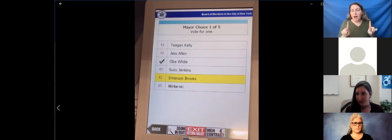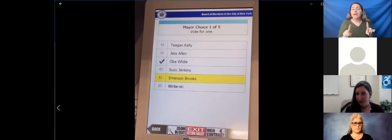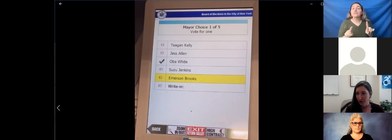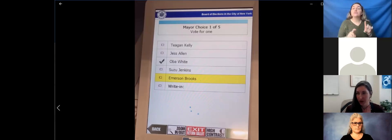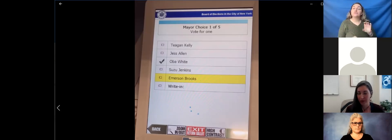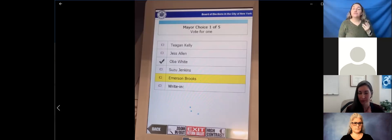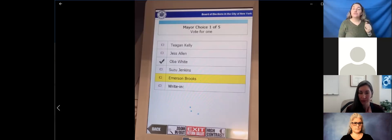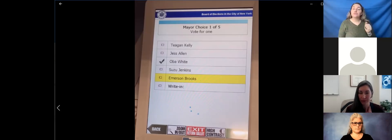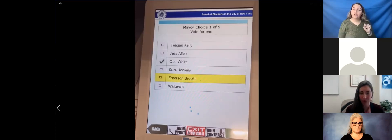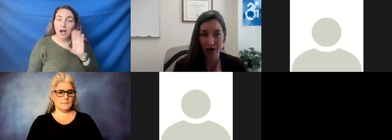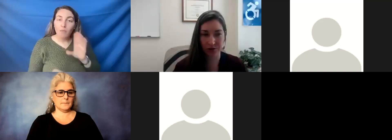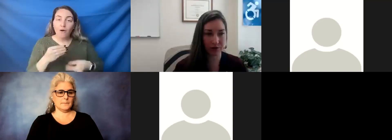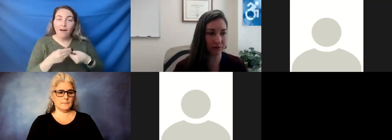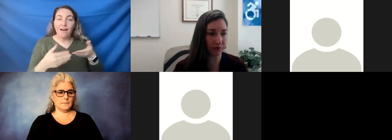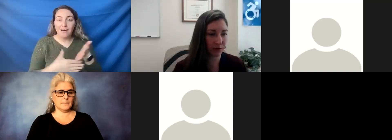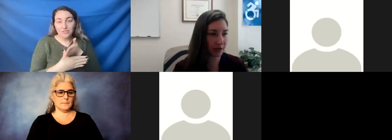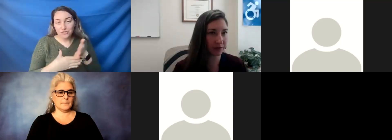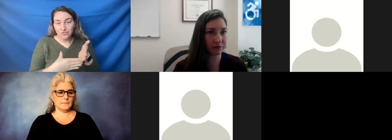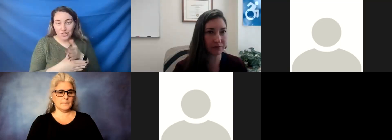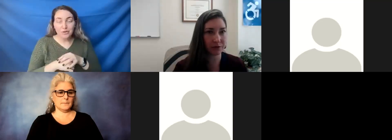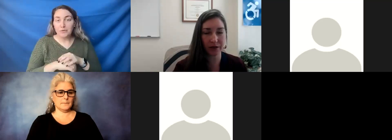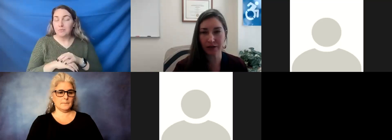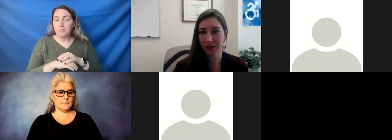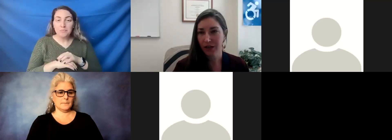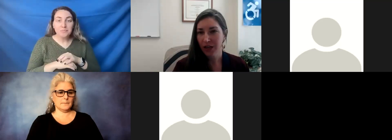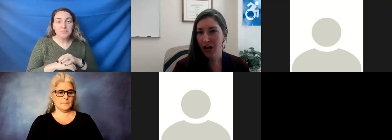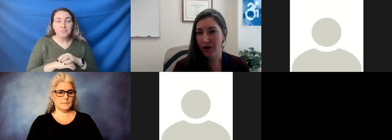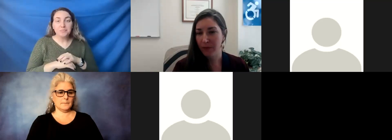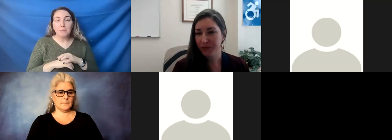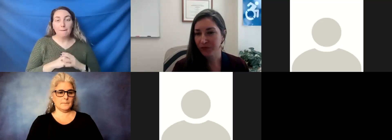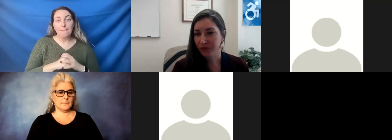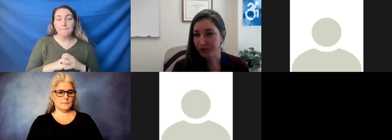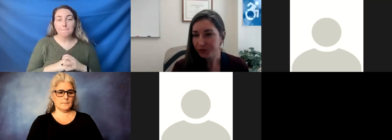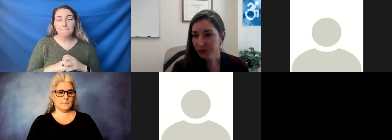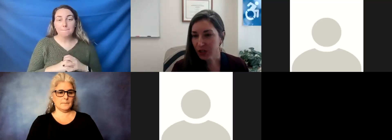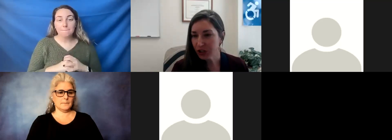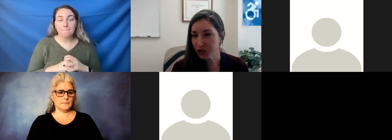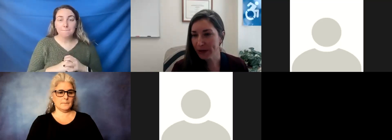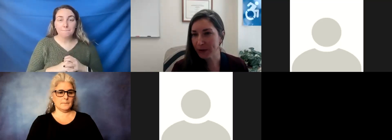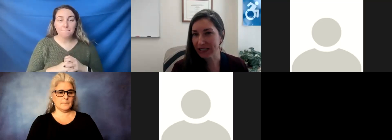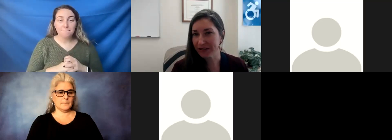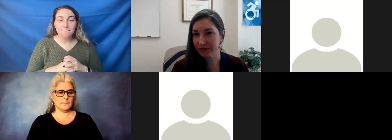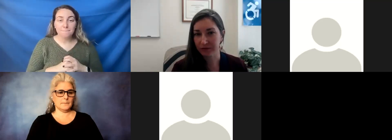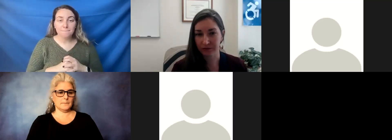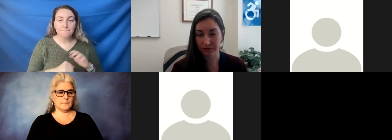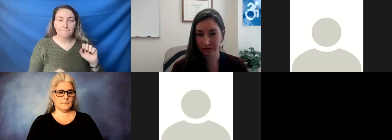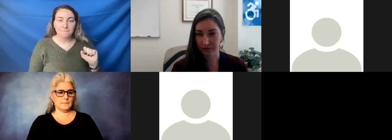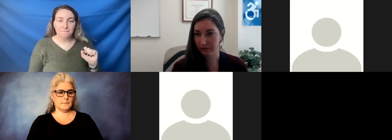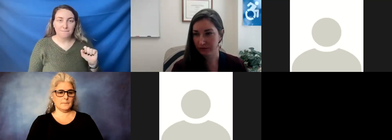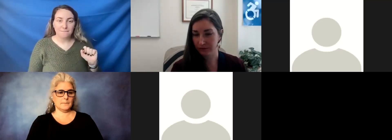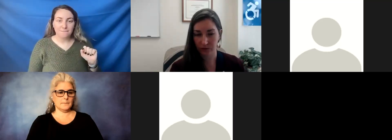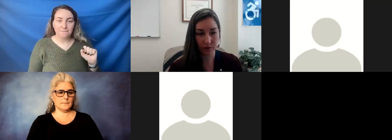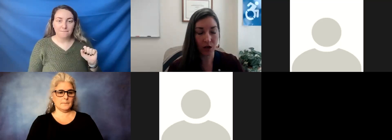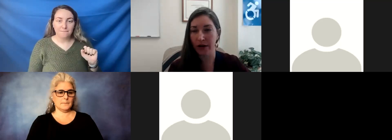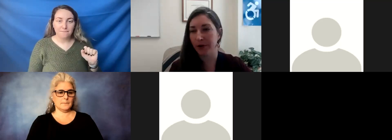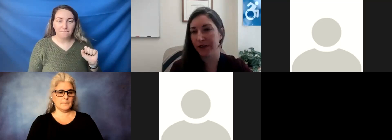chat so people can watch. Oh, I don't know why it's still playing. So I just posted the link you gave